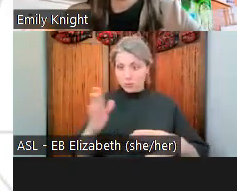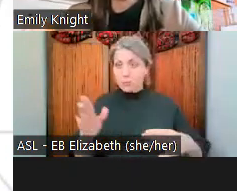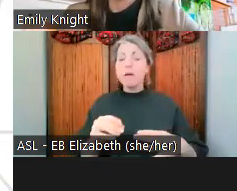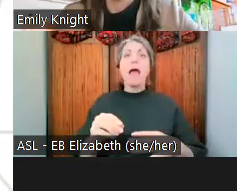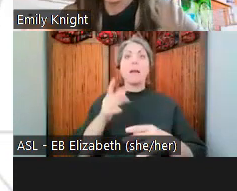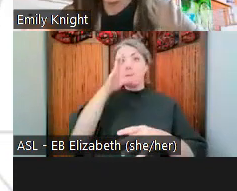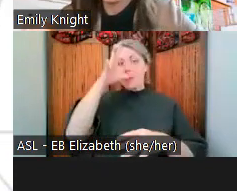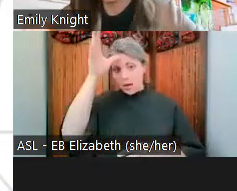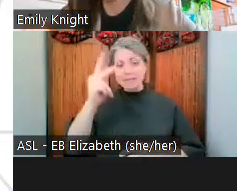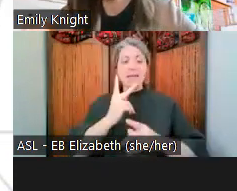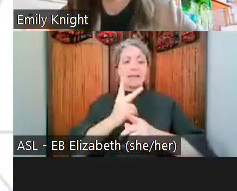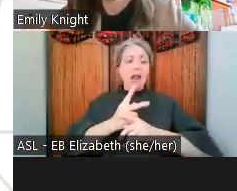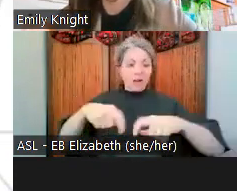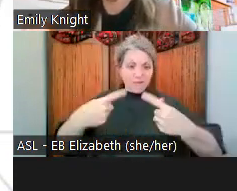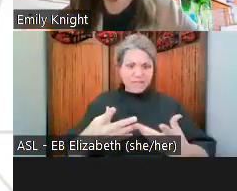of distress.